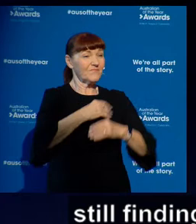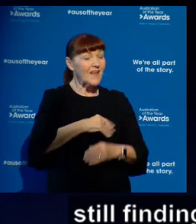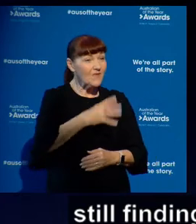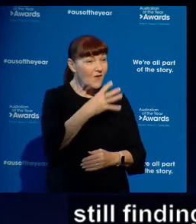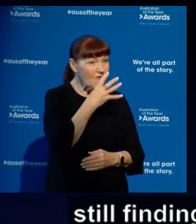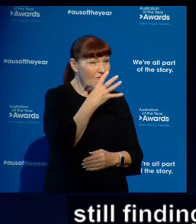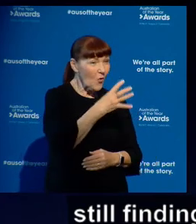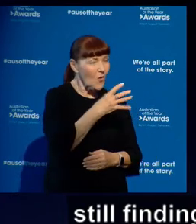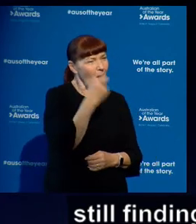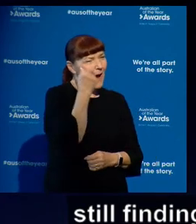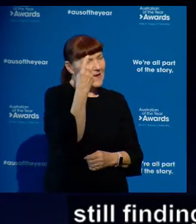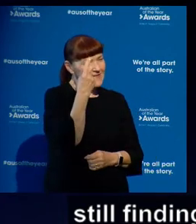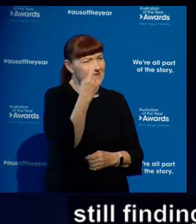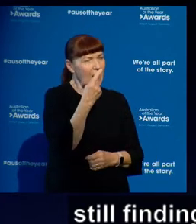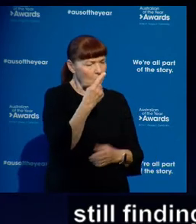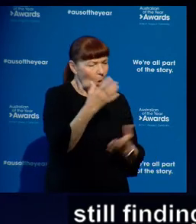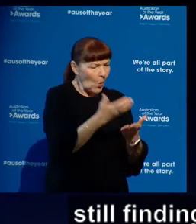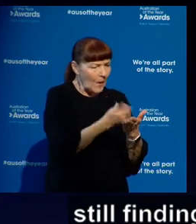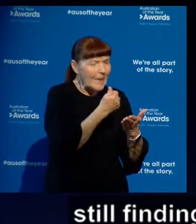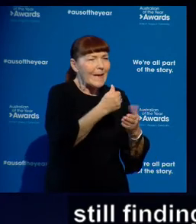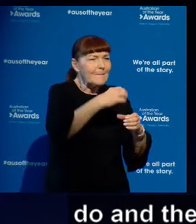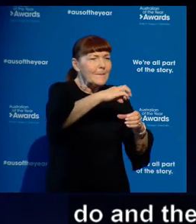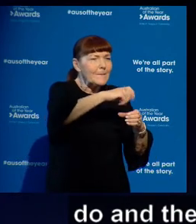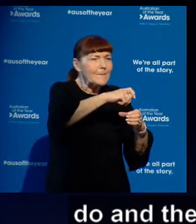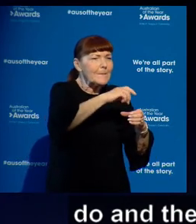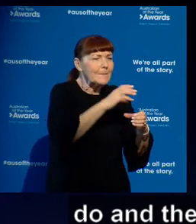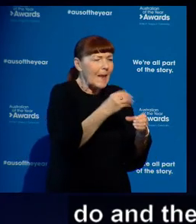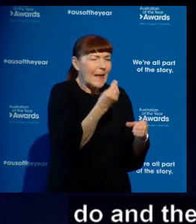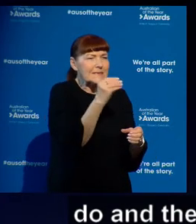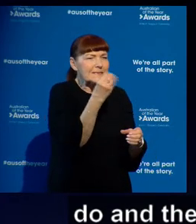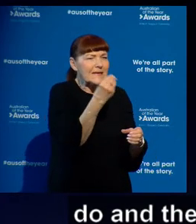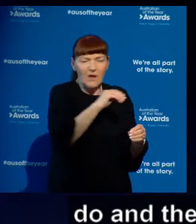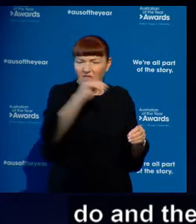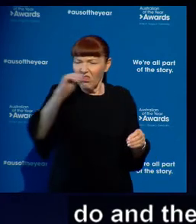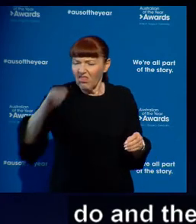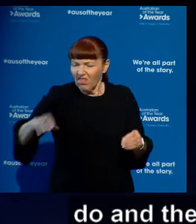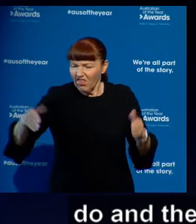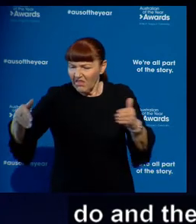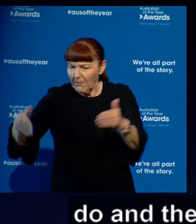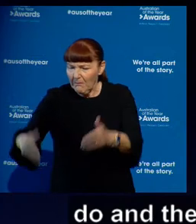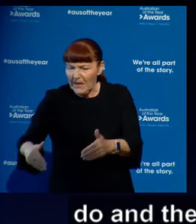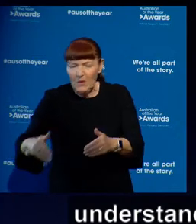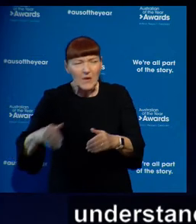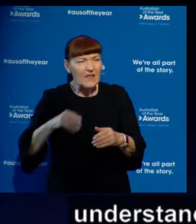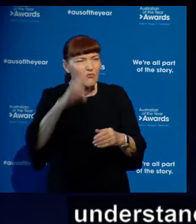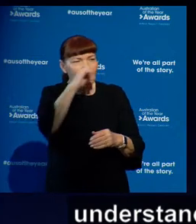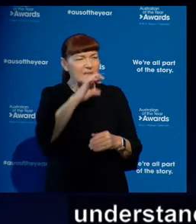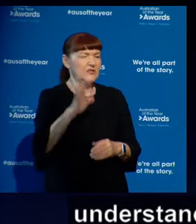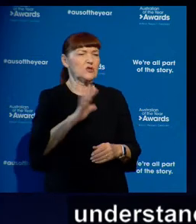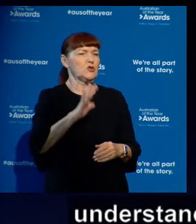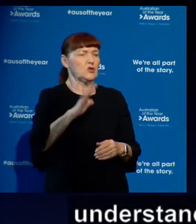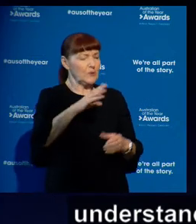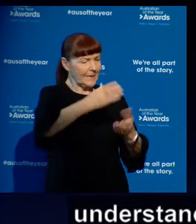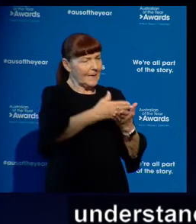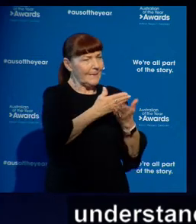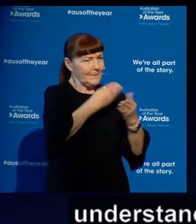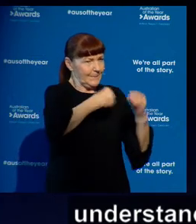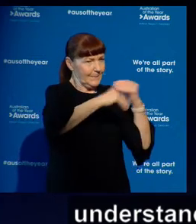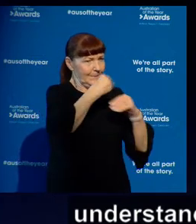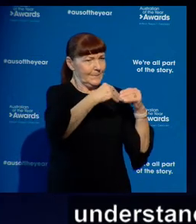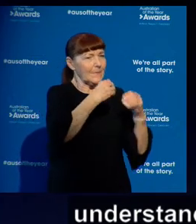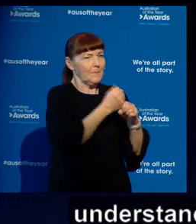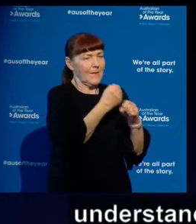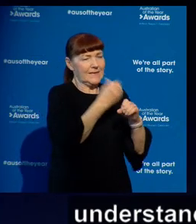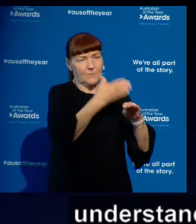four-year-old understands the benefit of rescuing a small piece of plastic and not letting it go to the oceans, the rivers, or landfill. And Tim, just